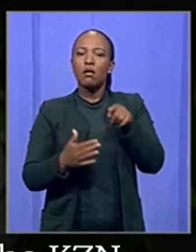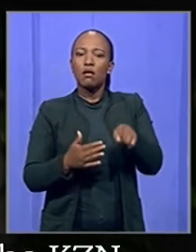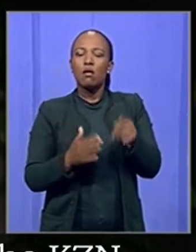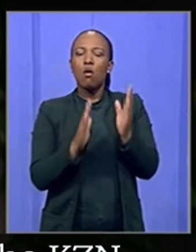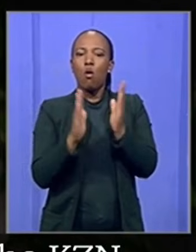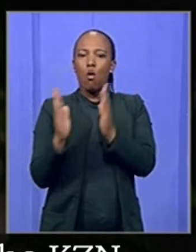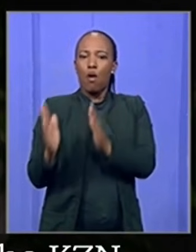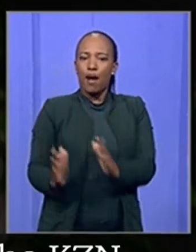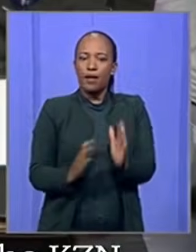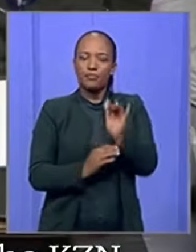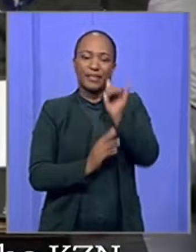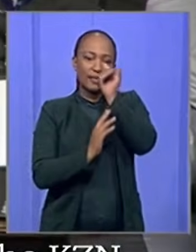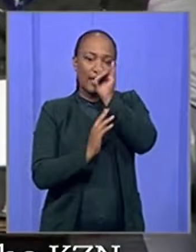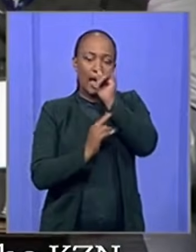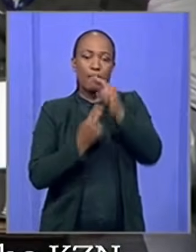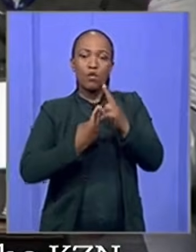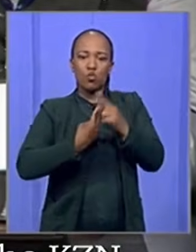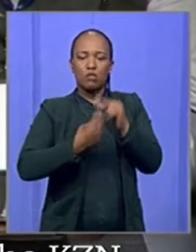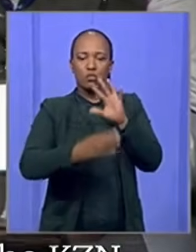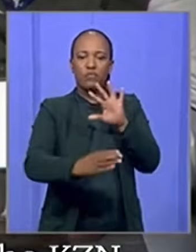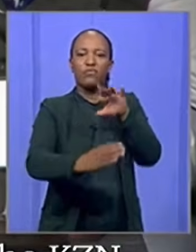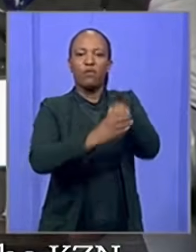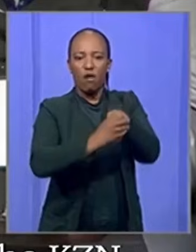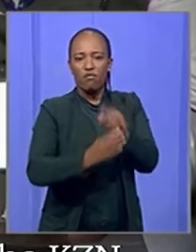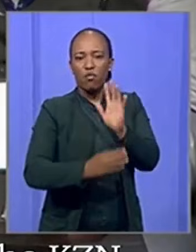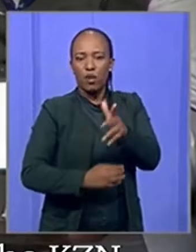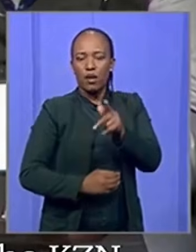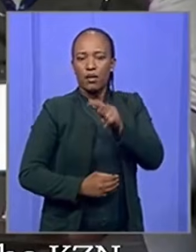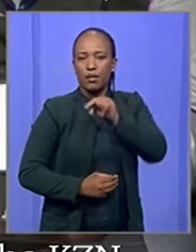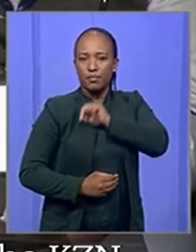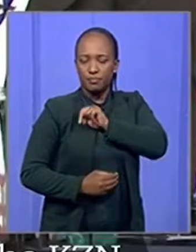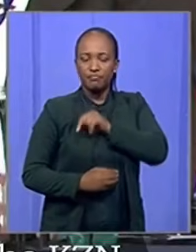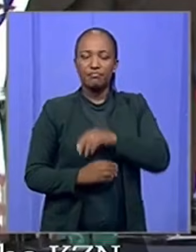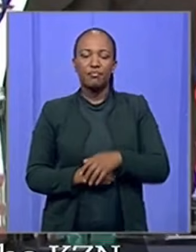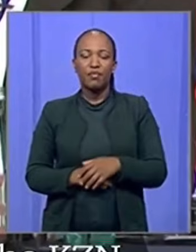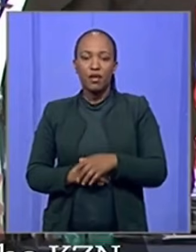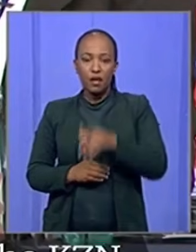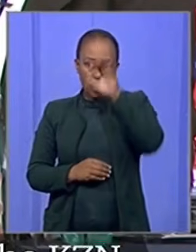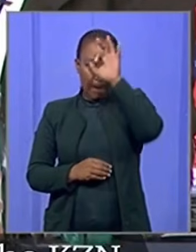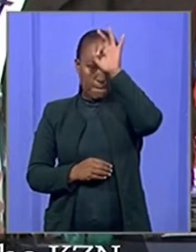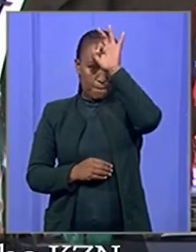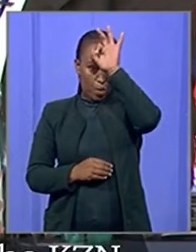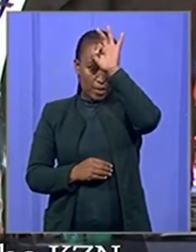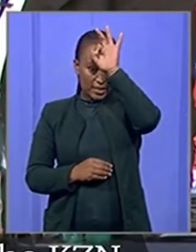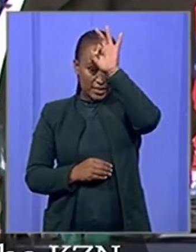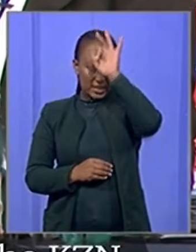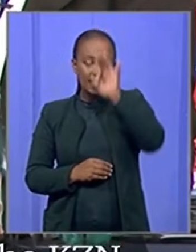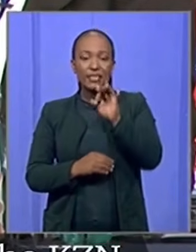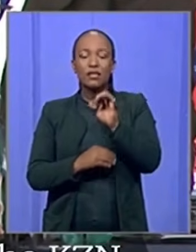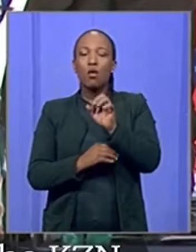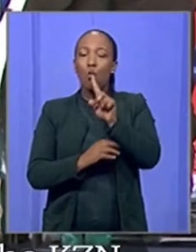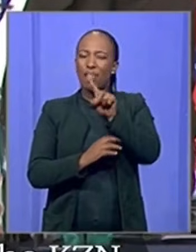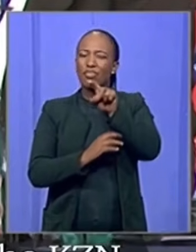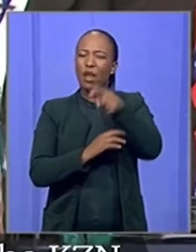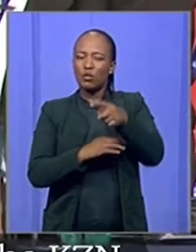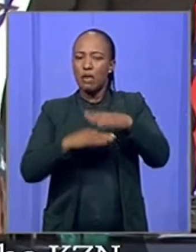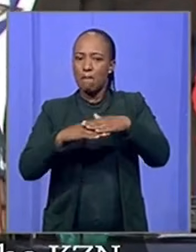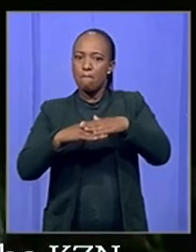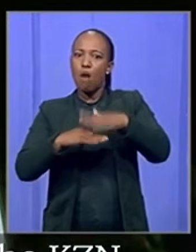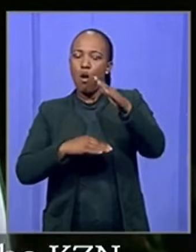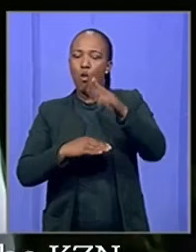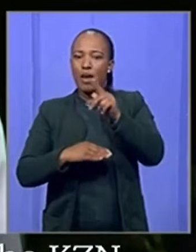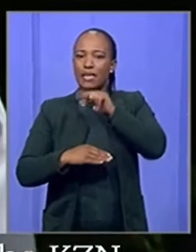in KwaZulu-Natal. Ho tla romelwa mapolesa a fetang 17,000 dibakeng tse aparetsweng ke merusu ka hara province ya